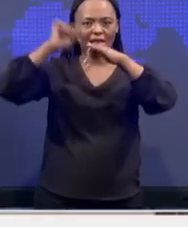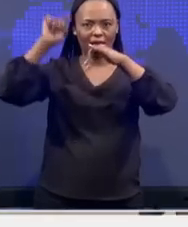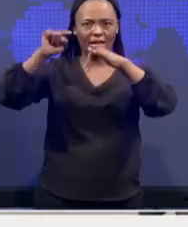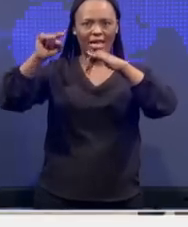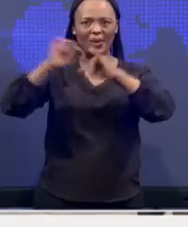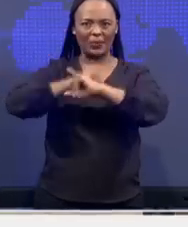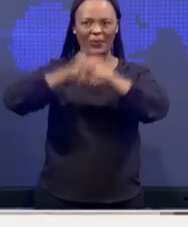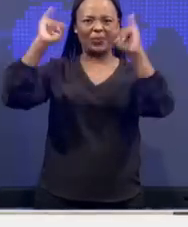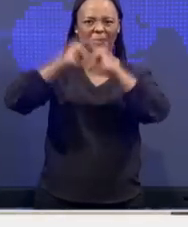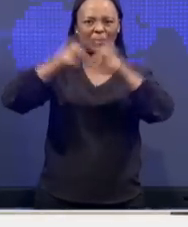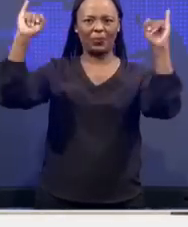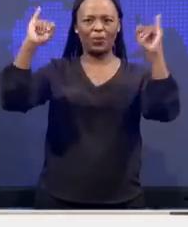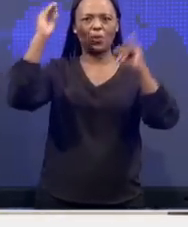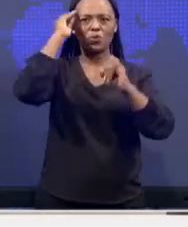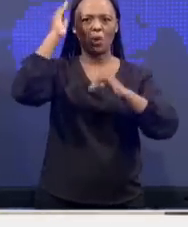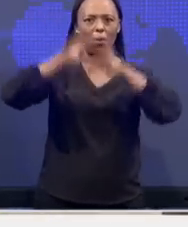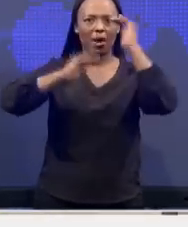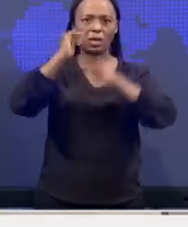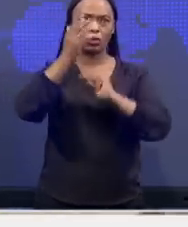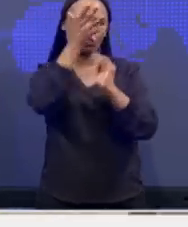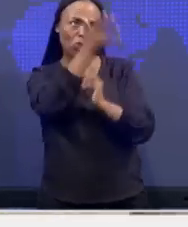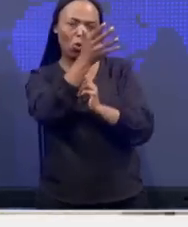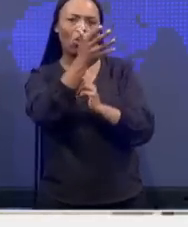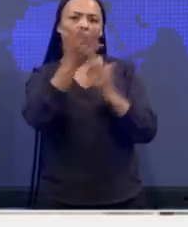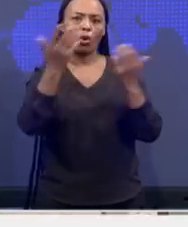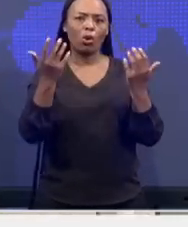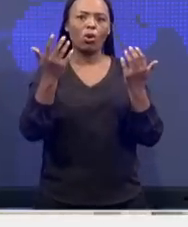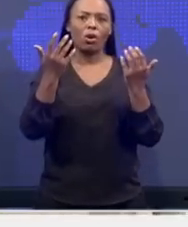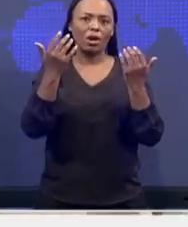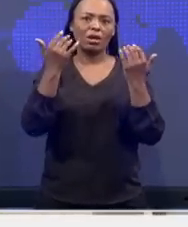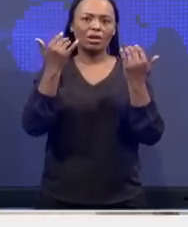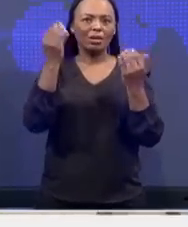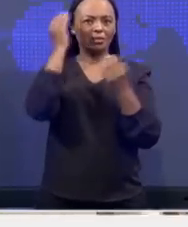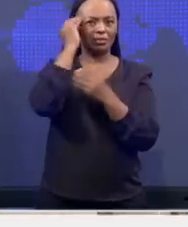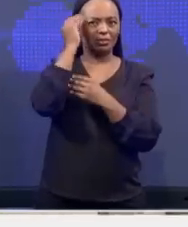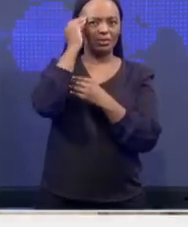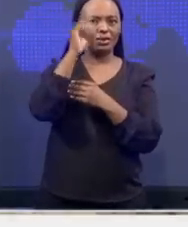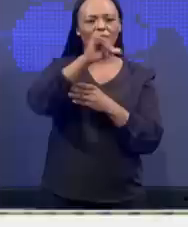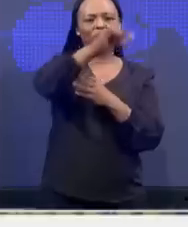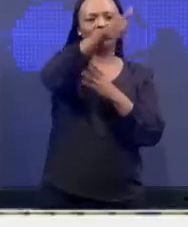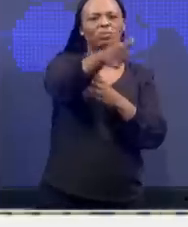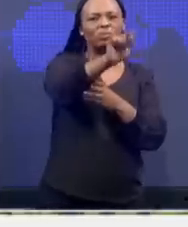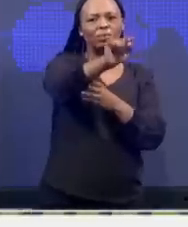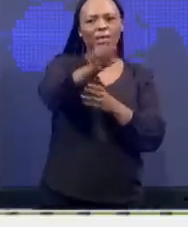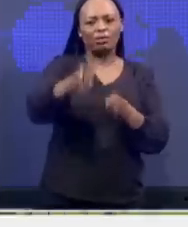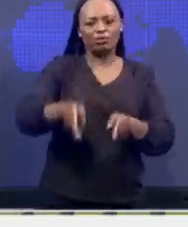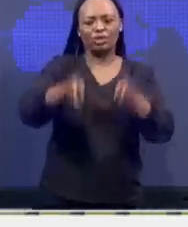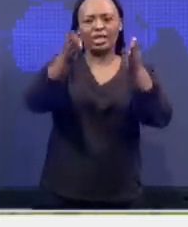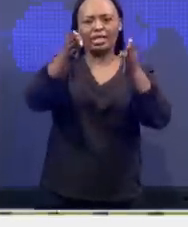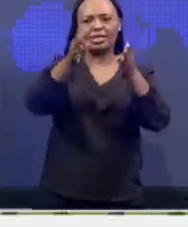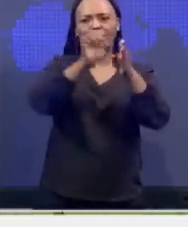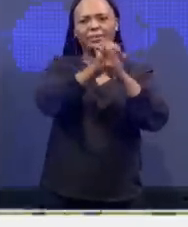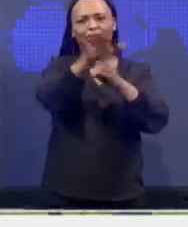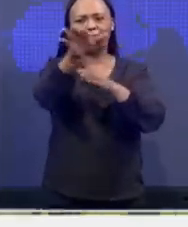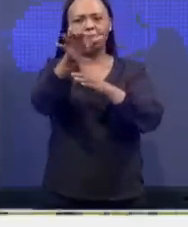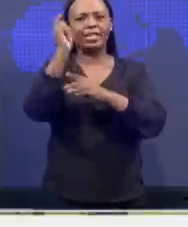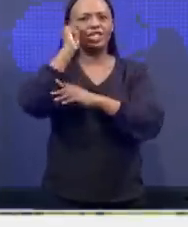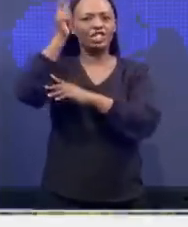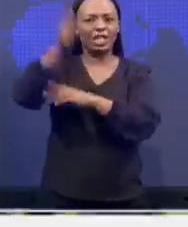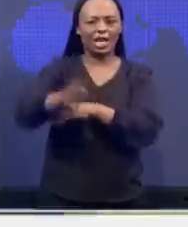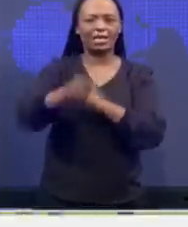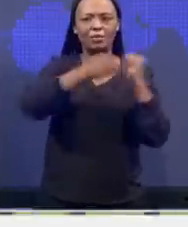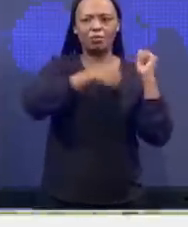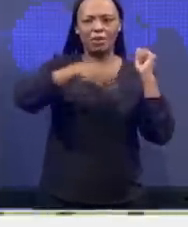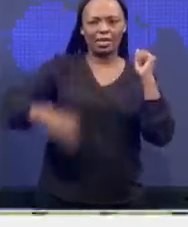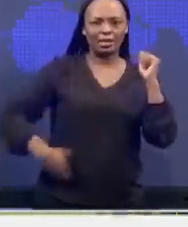You will know that a building of this nature, which is just adjacent across the street to the residence of the Judge President, is